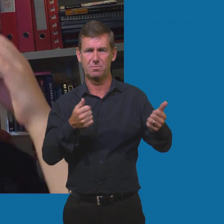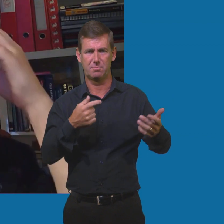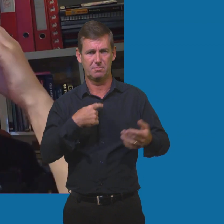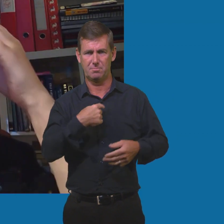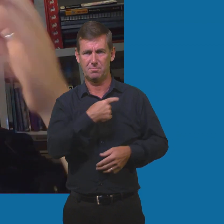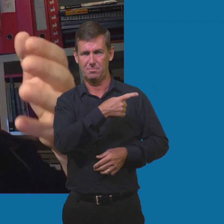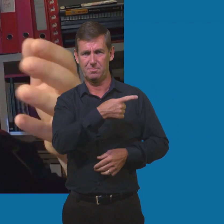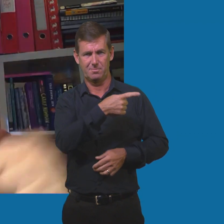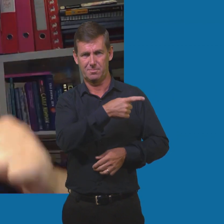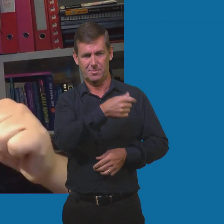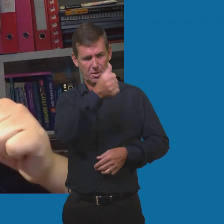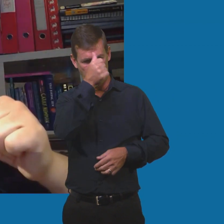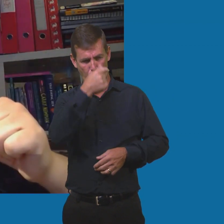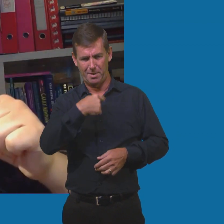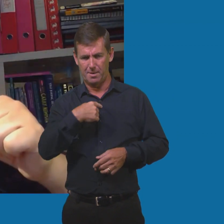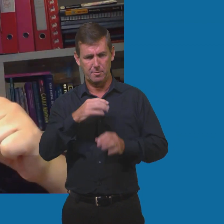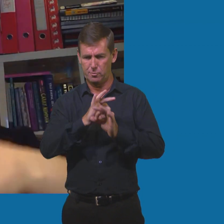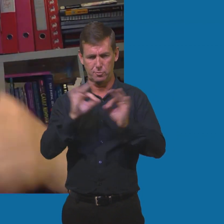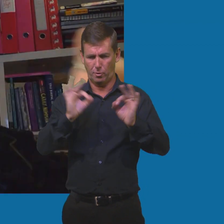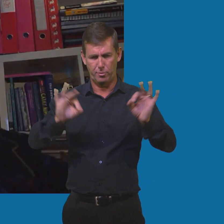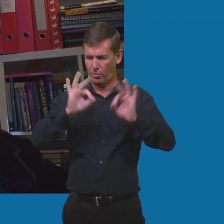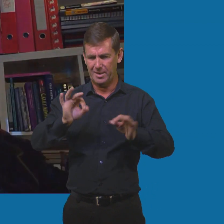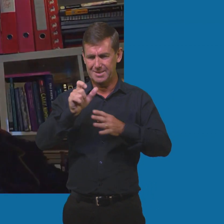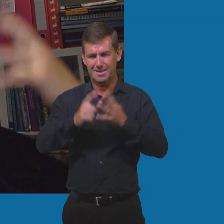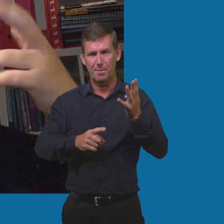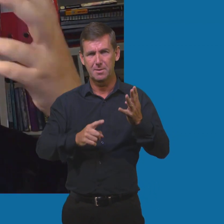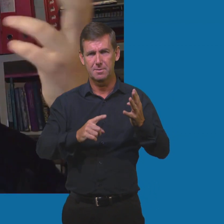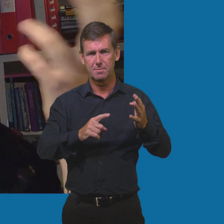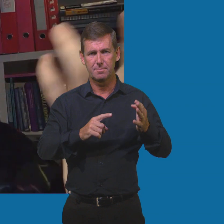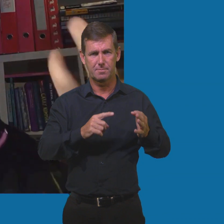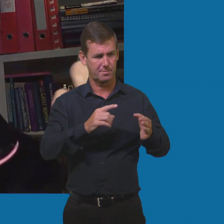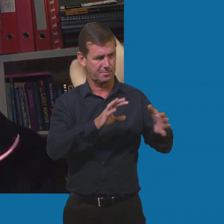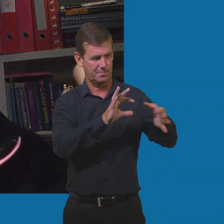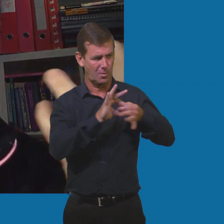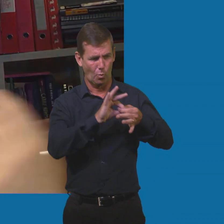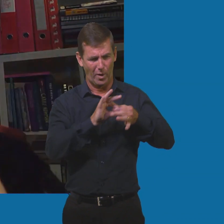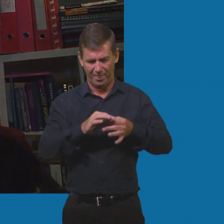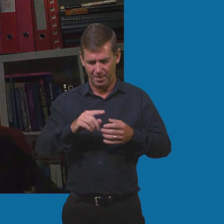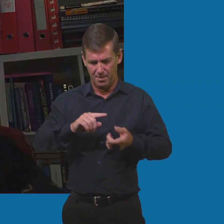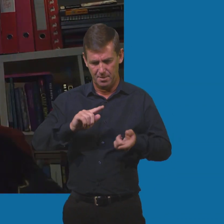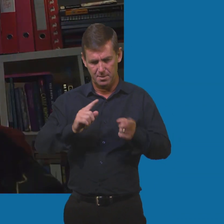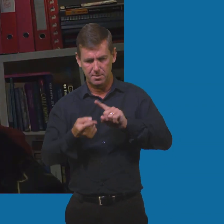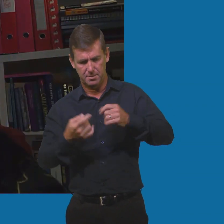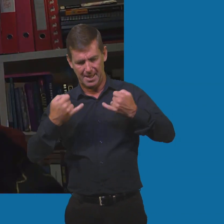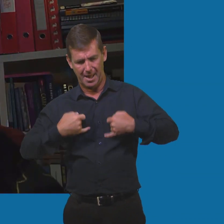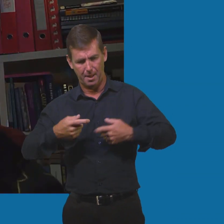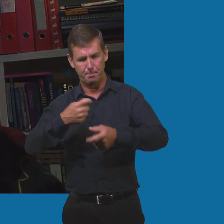known me as non-disabled and then had been with me throughout the process of becoming disabled, if there is such a thing,